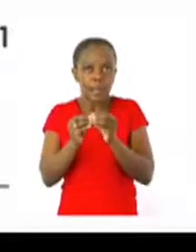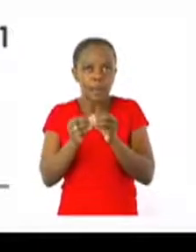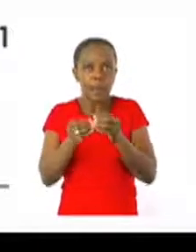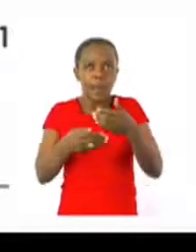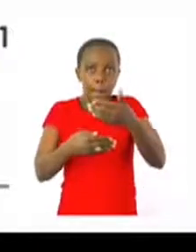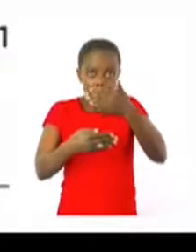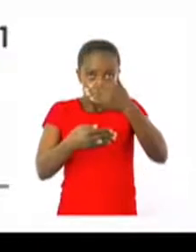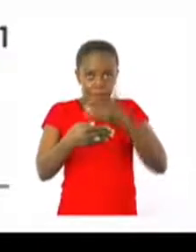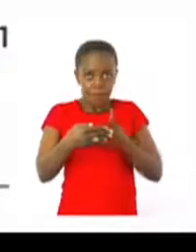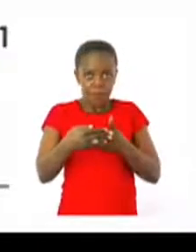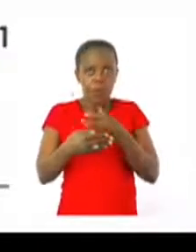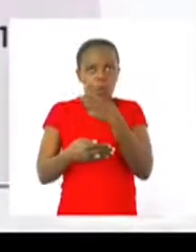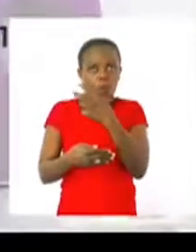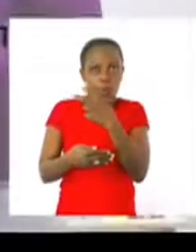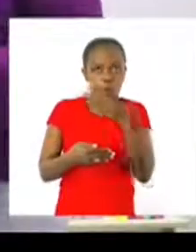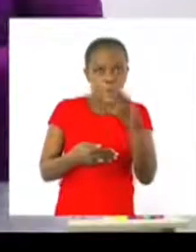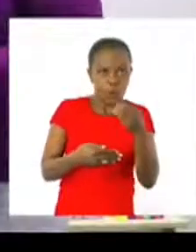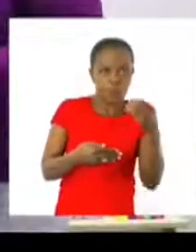200.